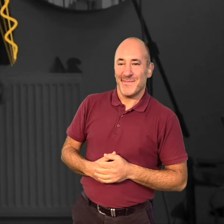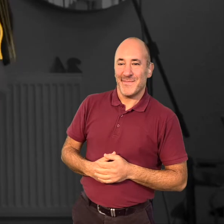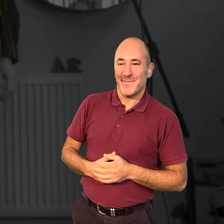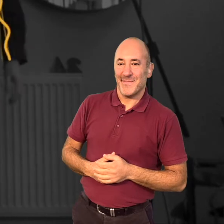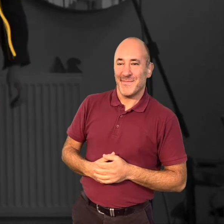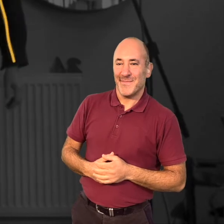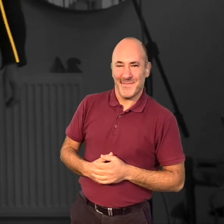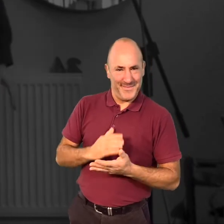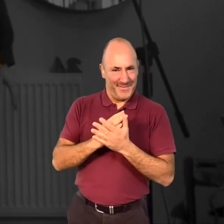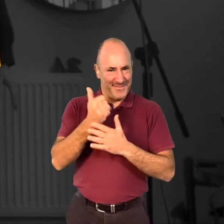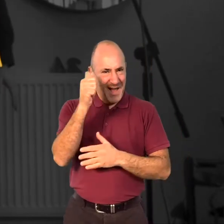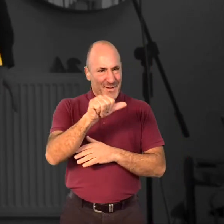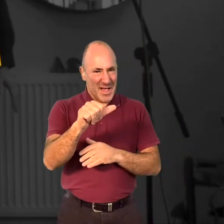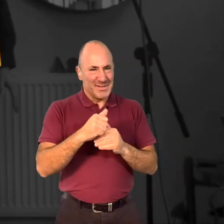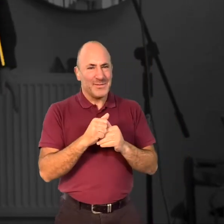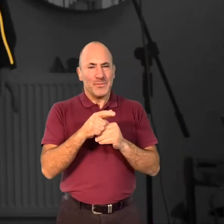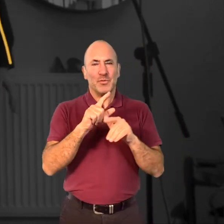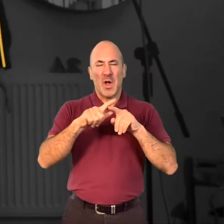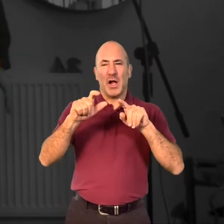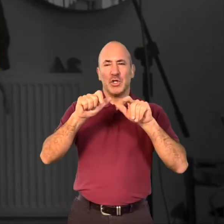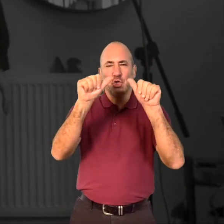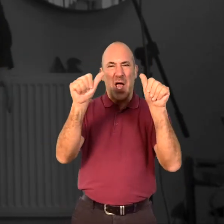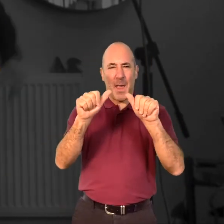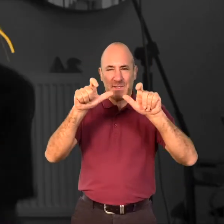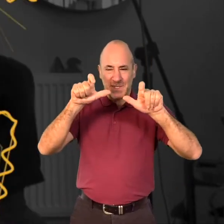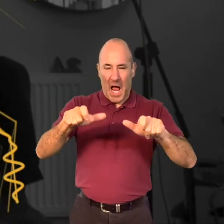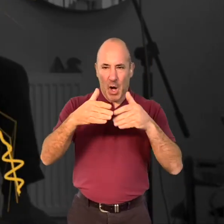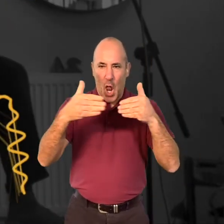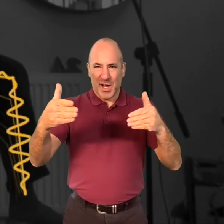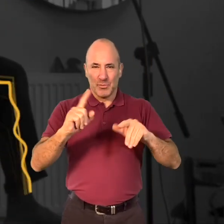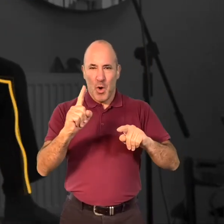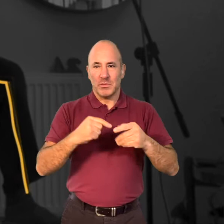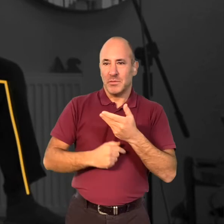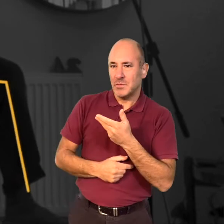Very clever, isn't it? What shape can you hold the longest?